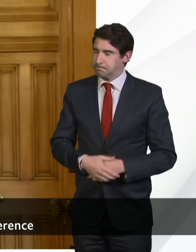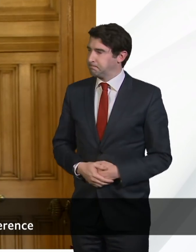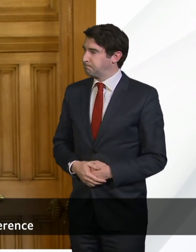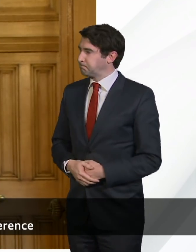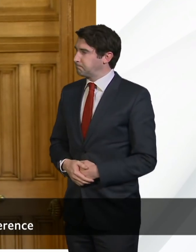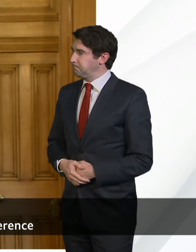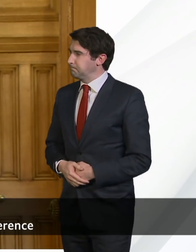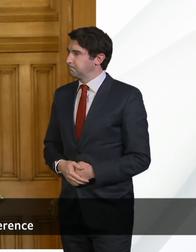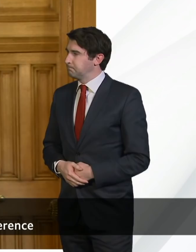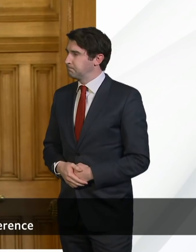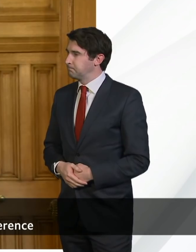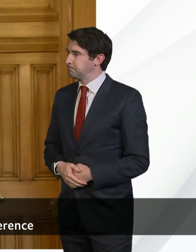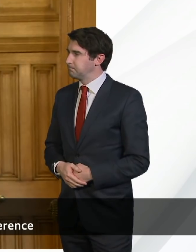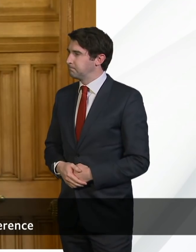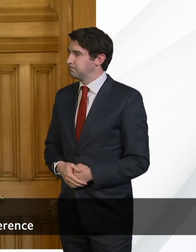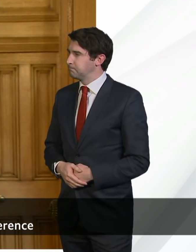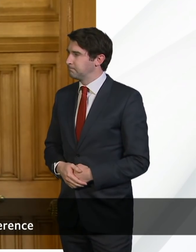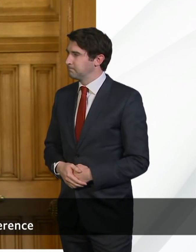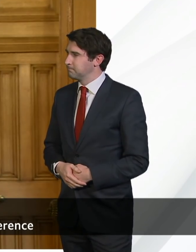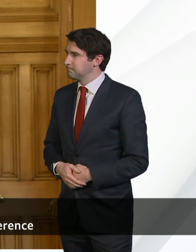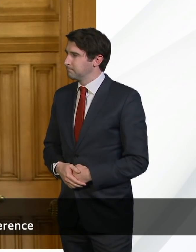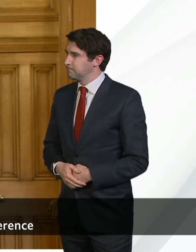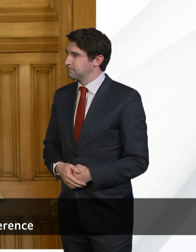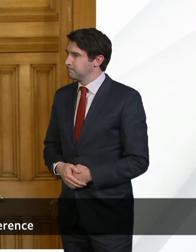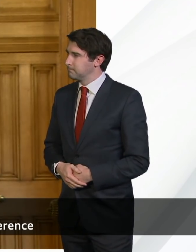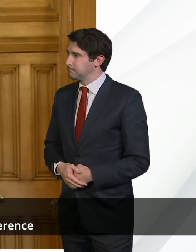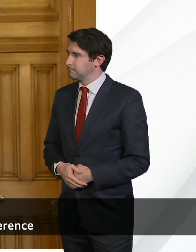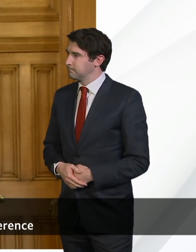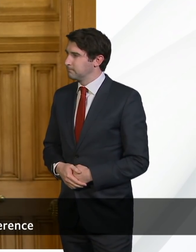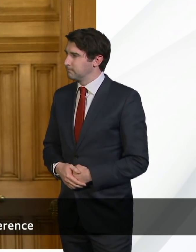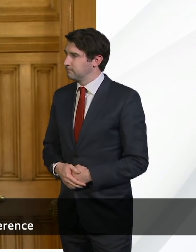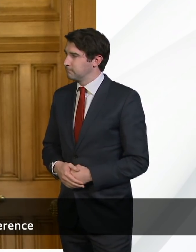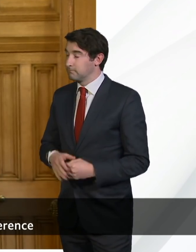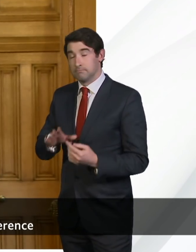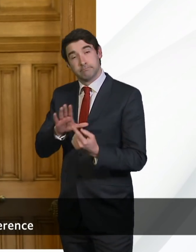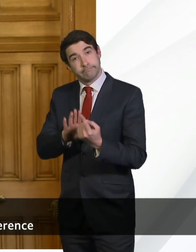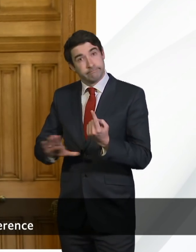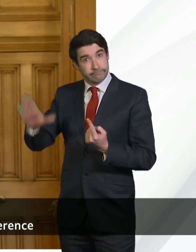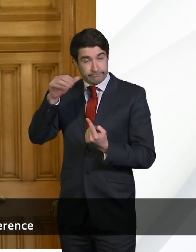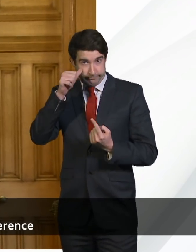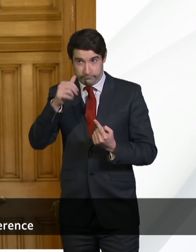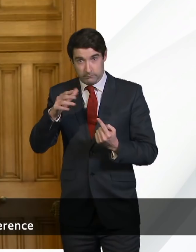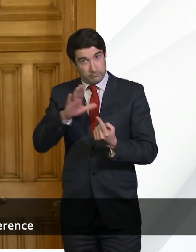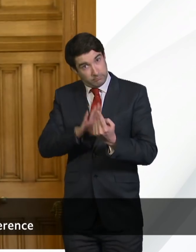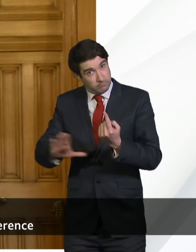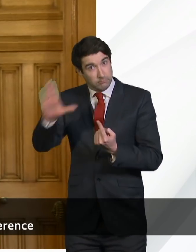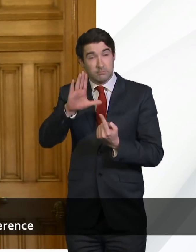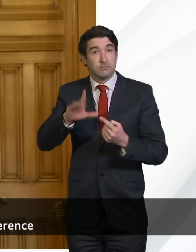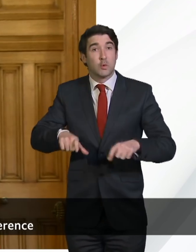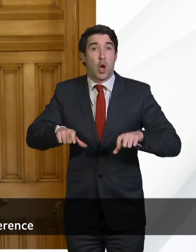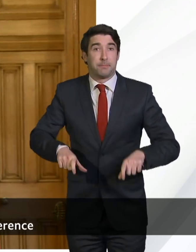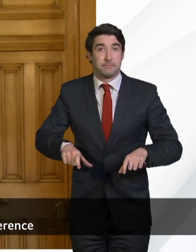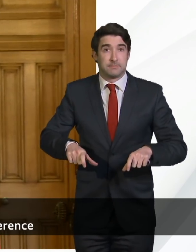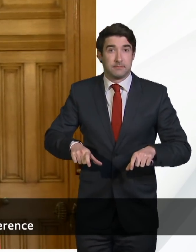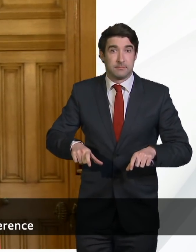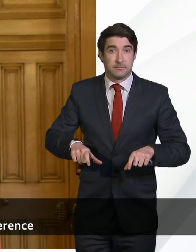The whole country has been practicing a stringent form of social distancing for 3 weeks now, precisely because we're doing